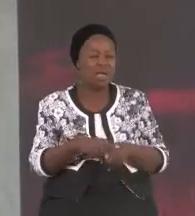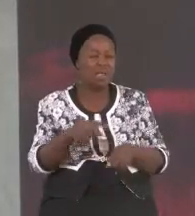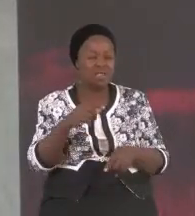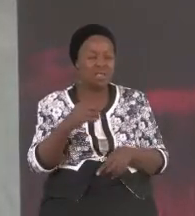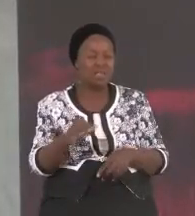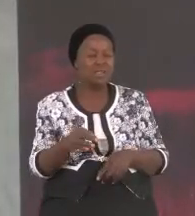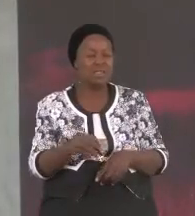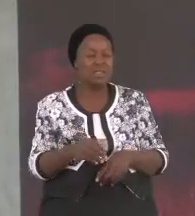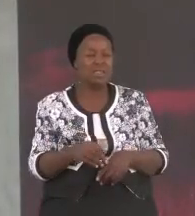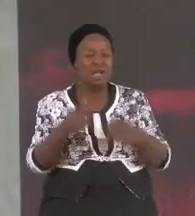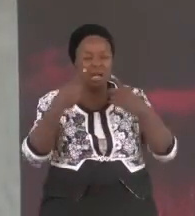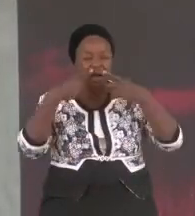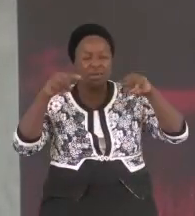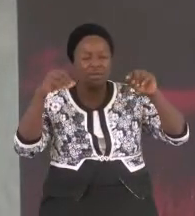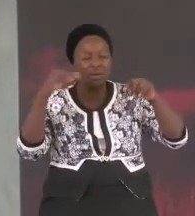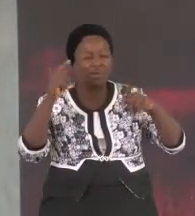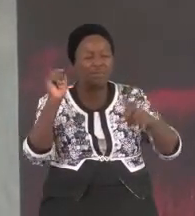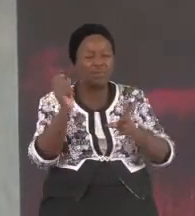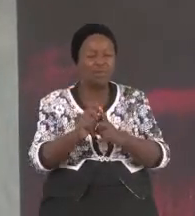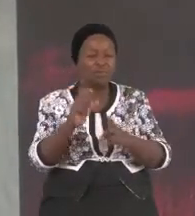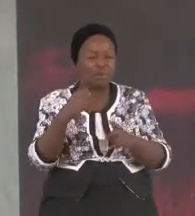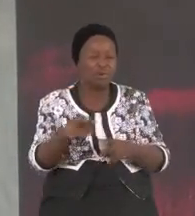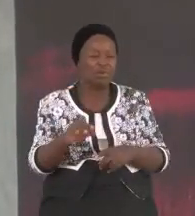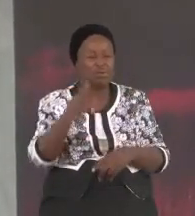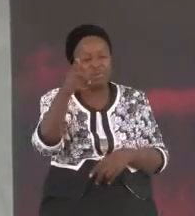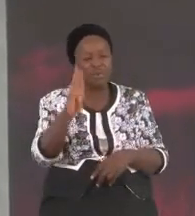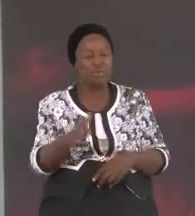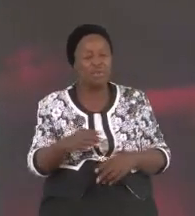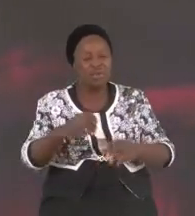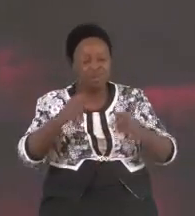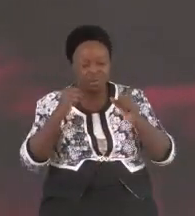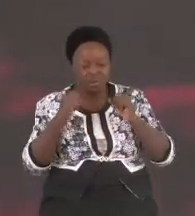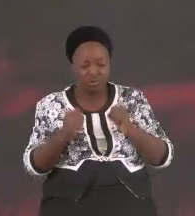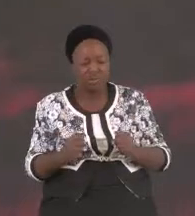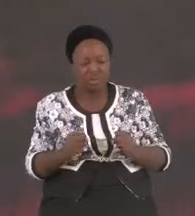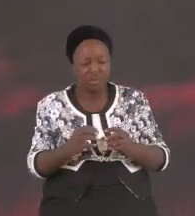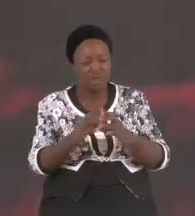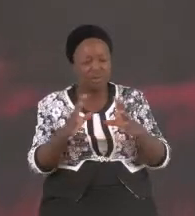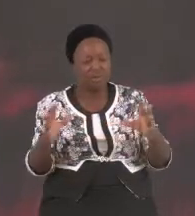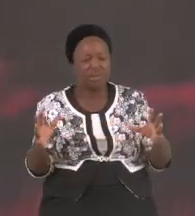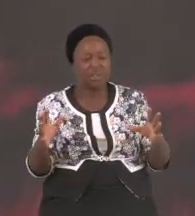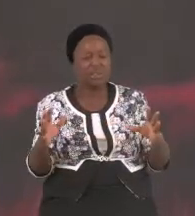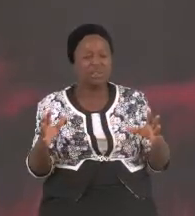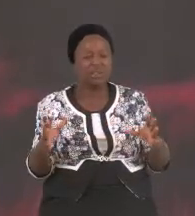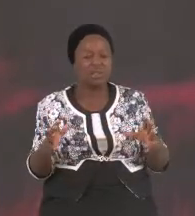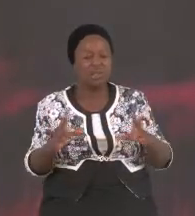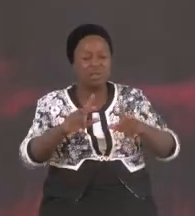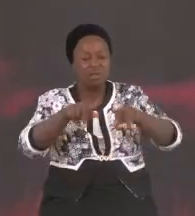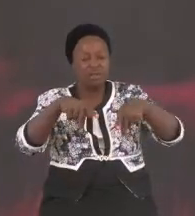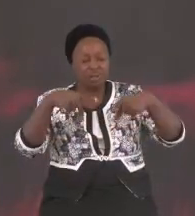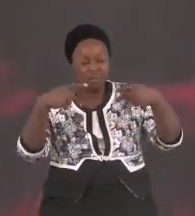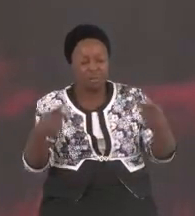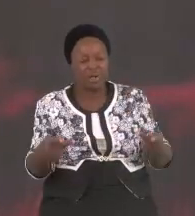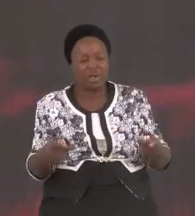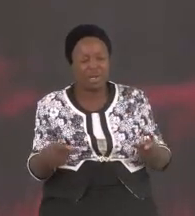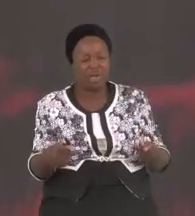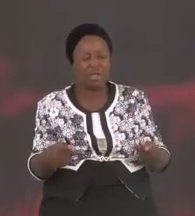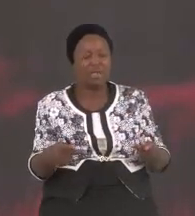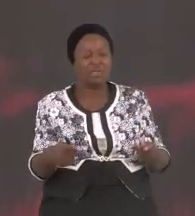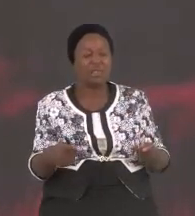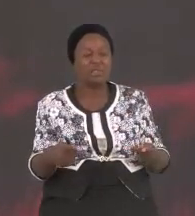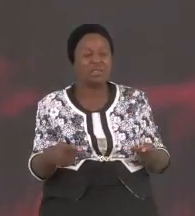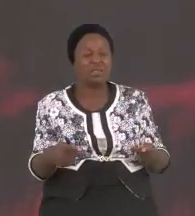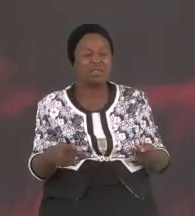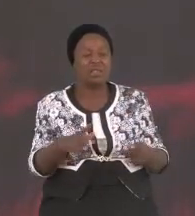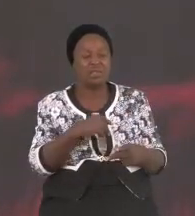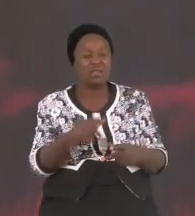the word of God, strength abundant, supply superabundant, you